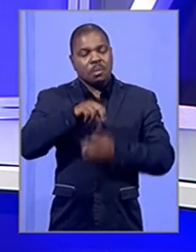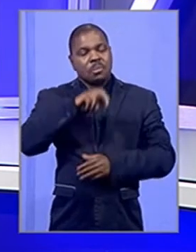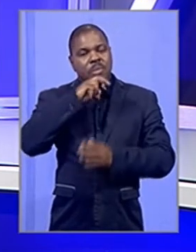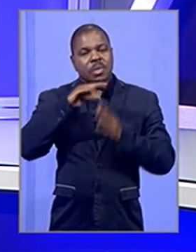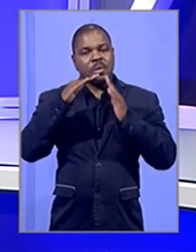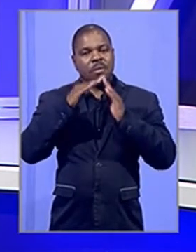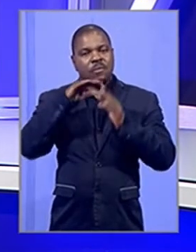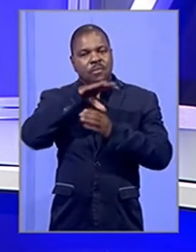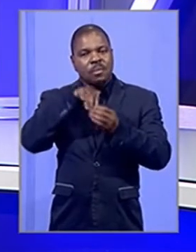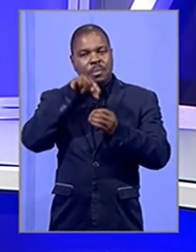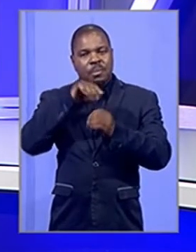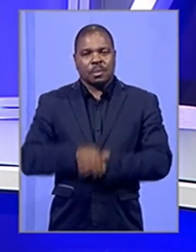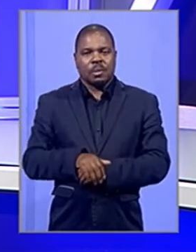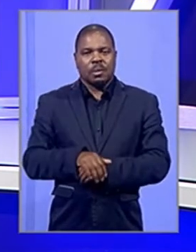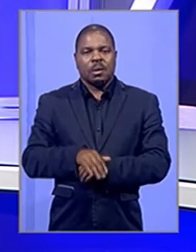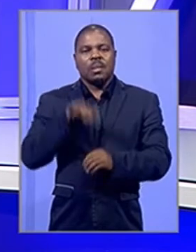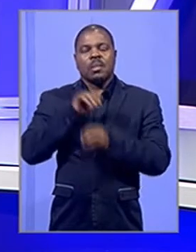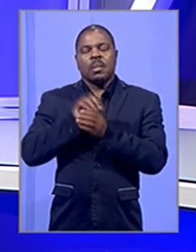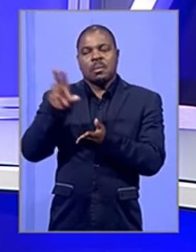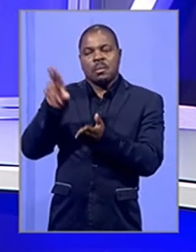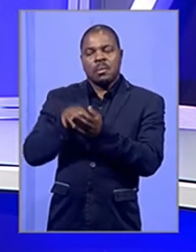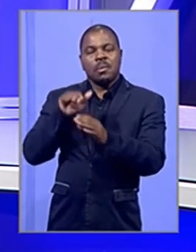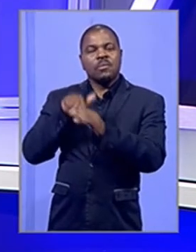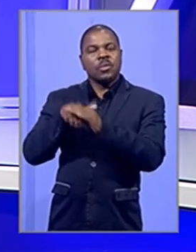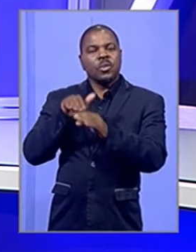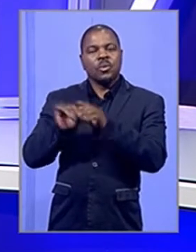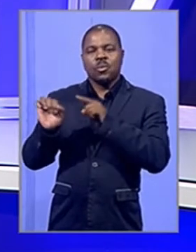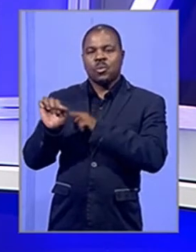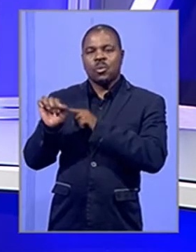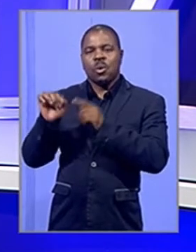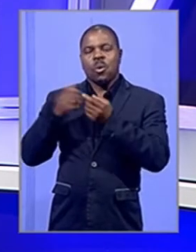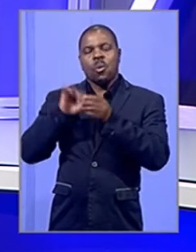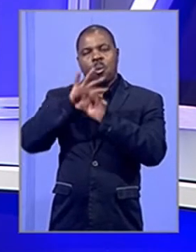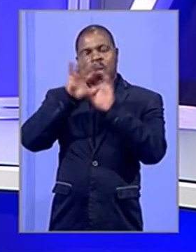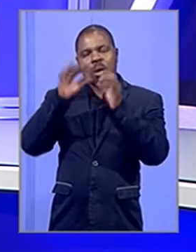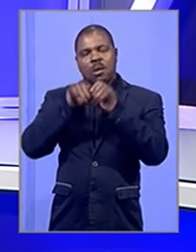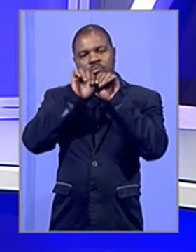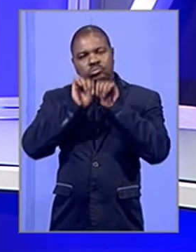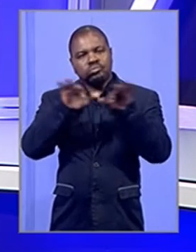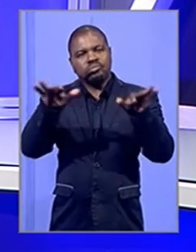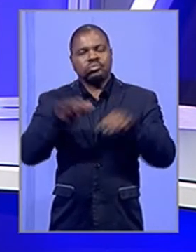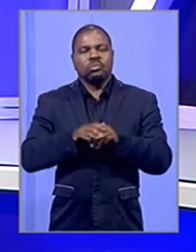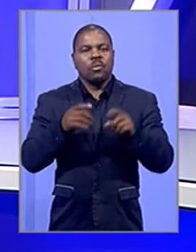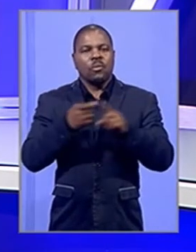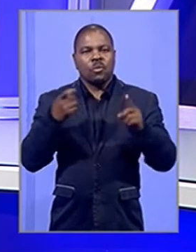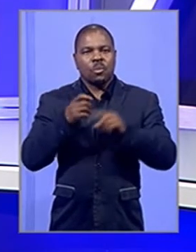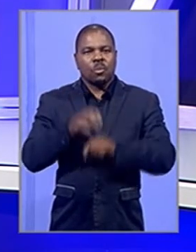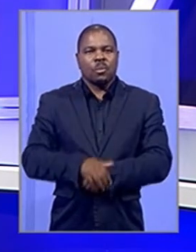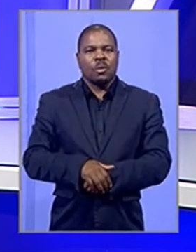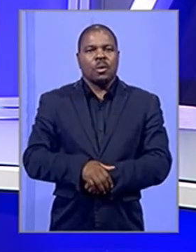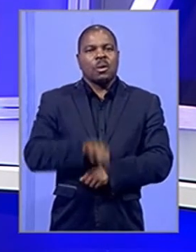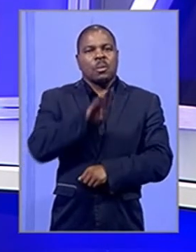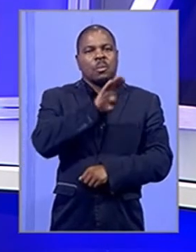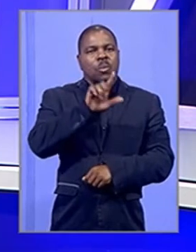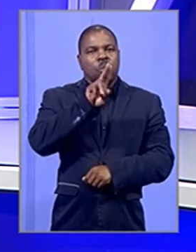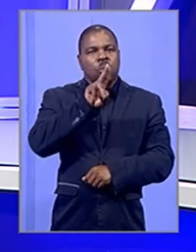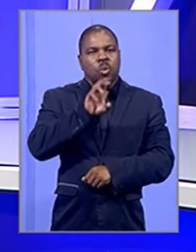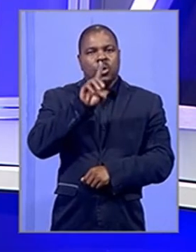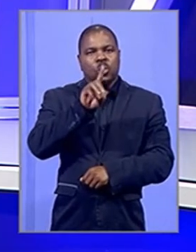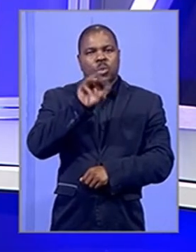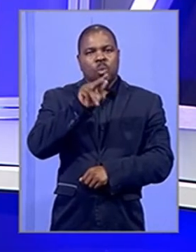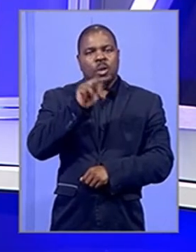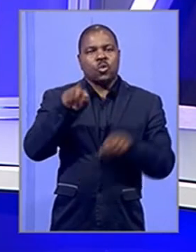bogošing. Kgatišo ya molaetša wa gagwe e gatišitšwe lefaseng ka bophara go tšwa Blue Drawing Room ka Buckingham Palace.